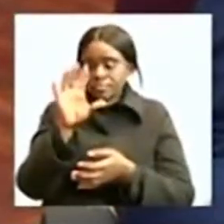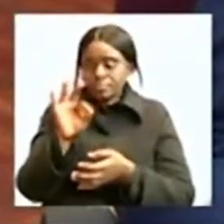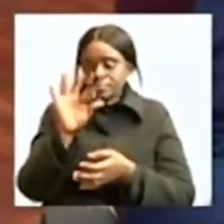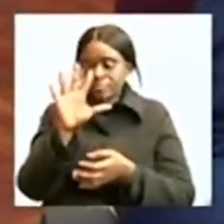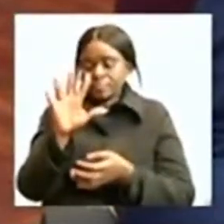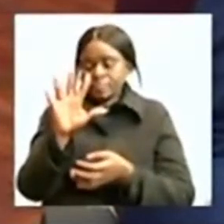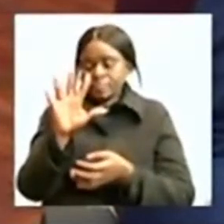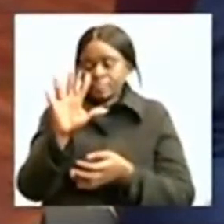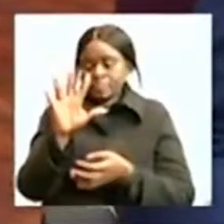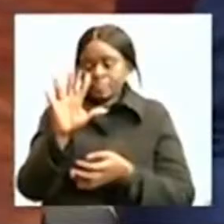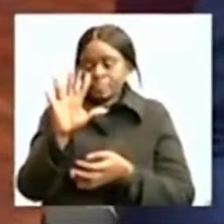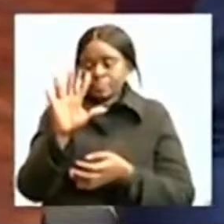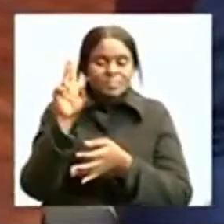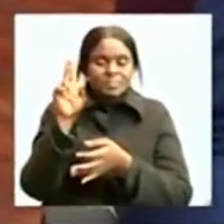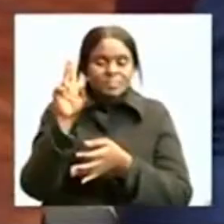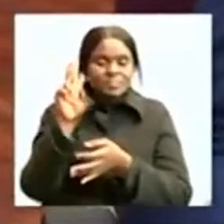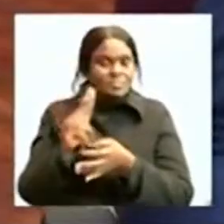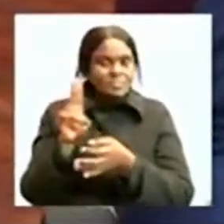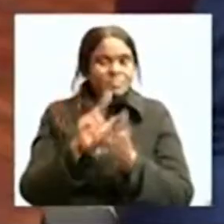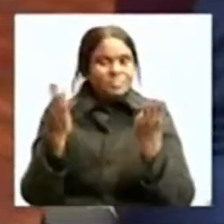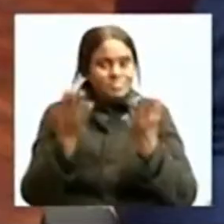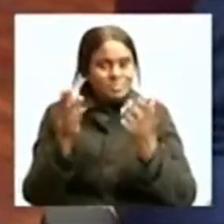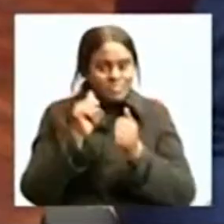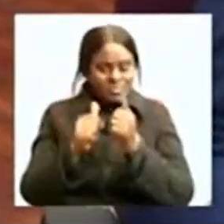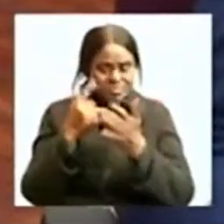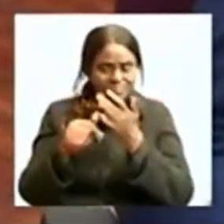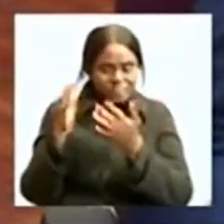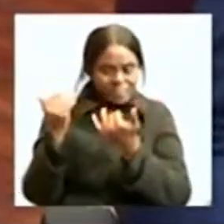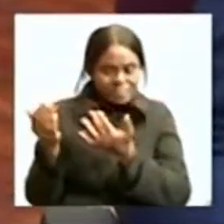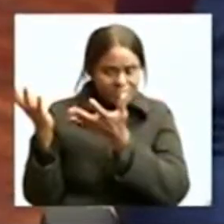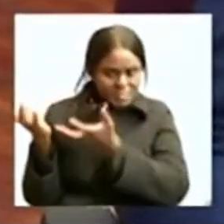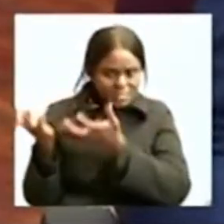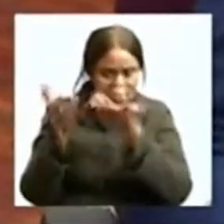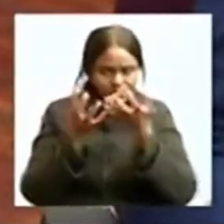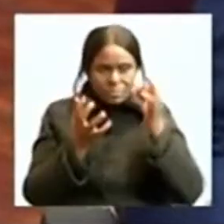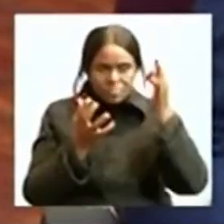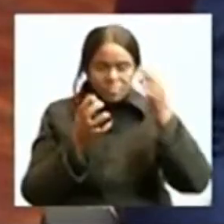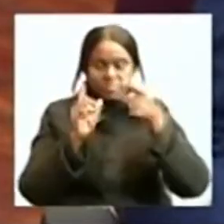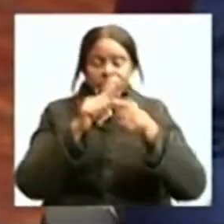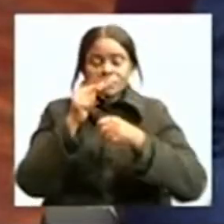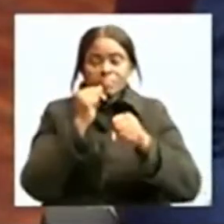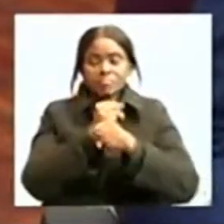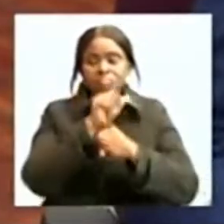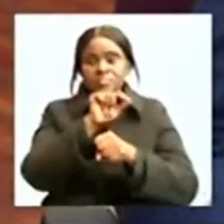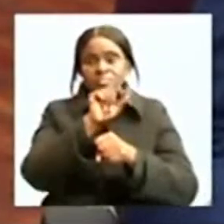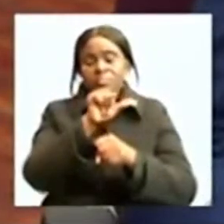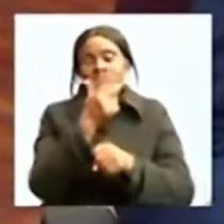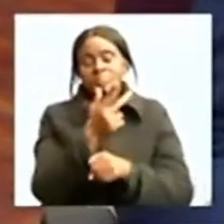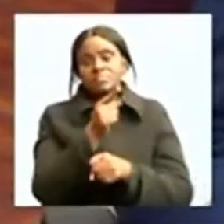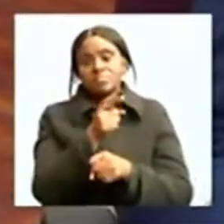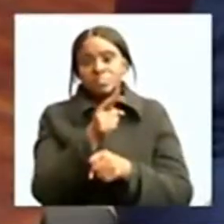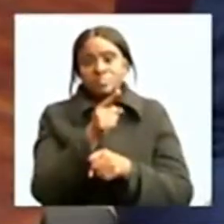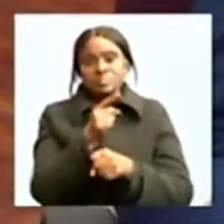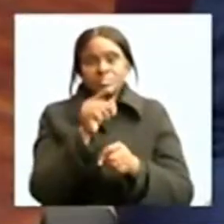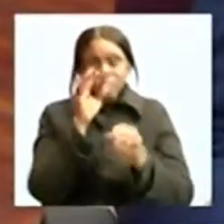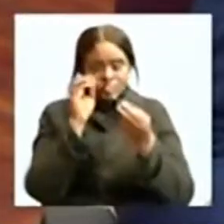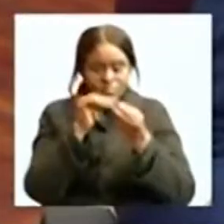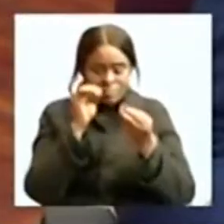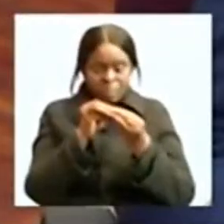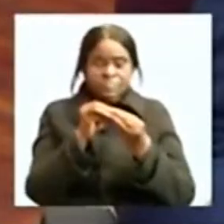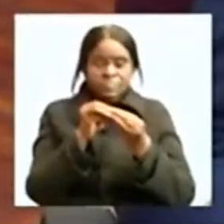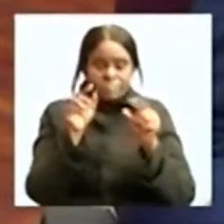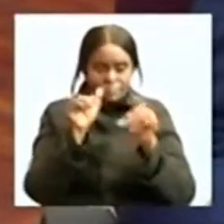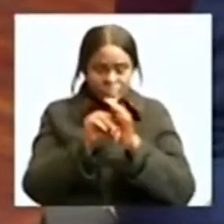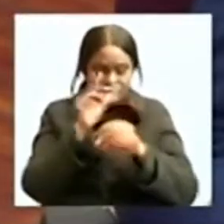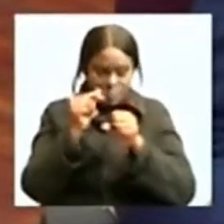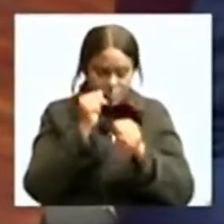3,200,300,595 kwacha unspent funds, which were carried forward to year 2023. Further, in